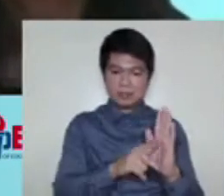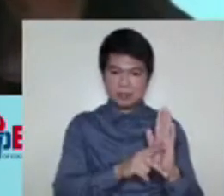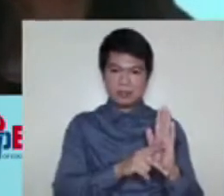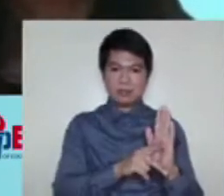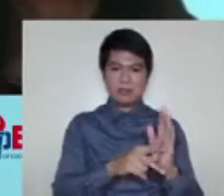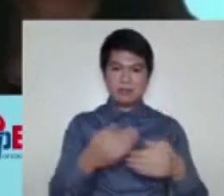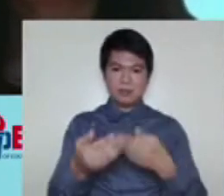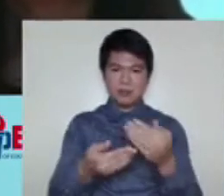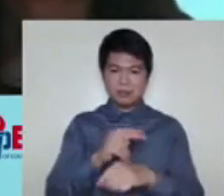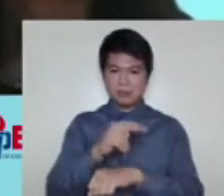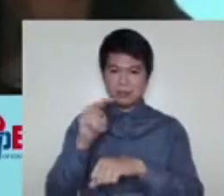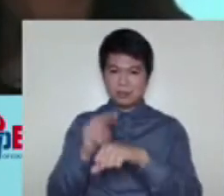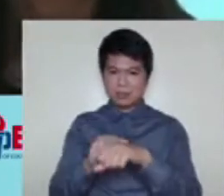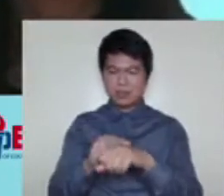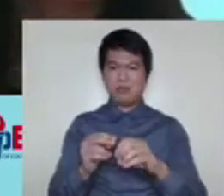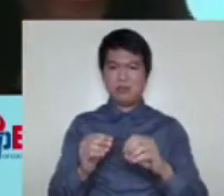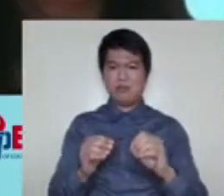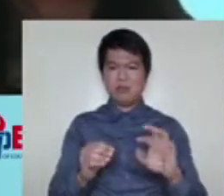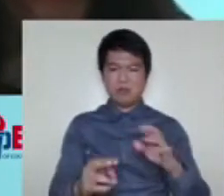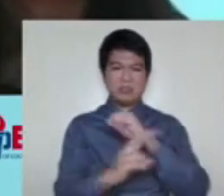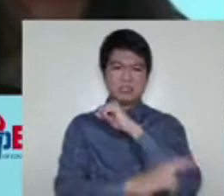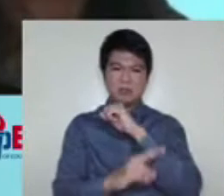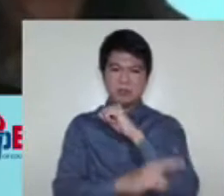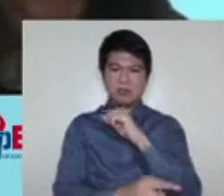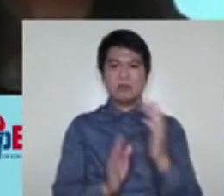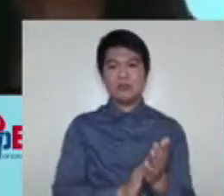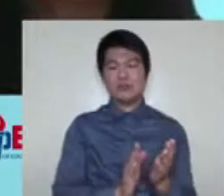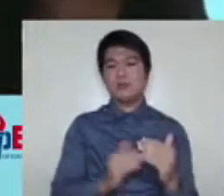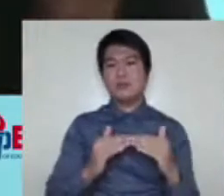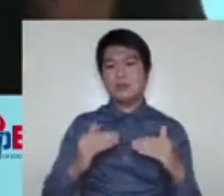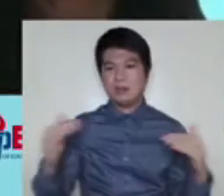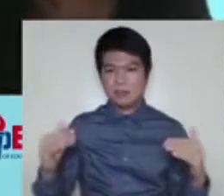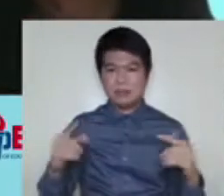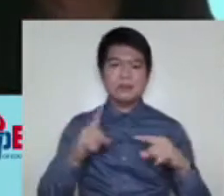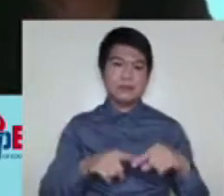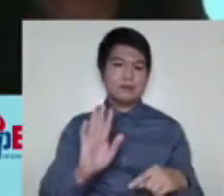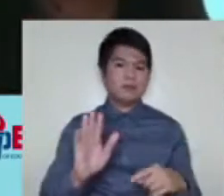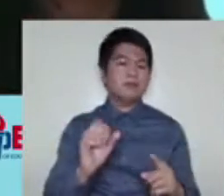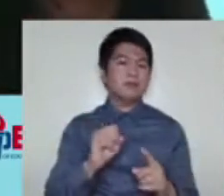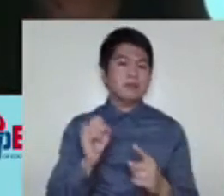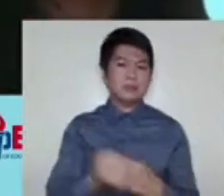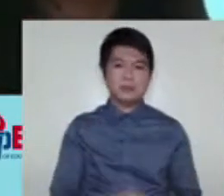level. And an example provided here, again, is the BLCP.